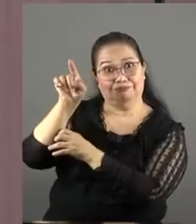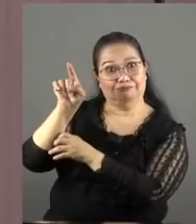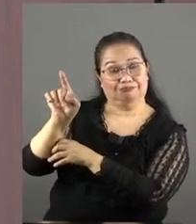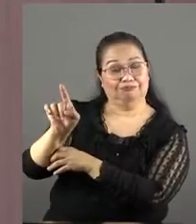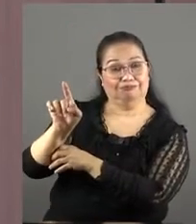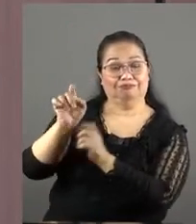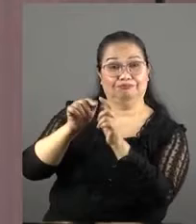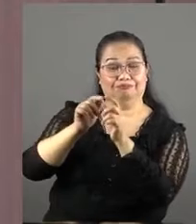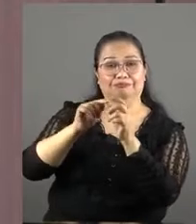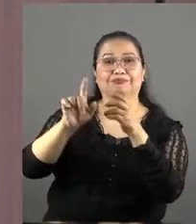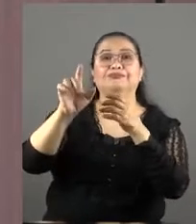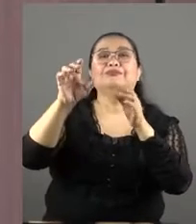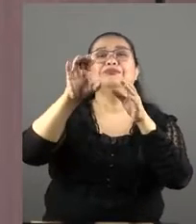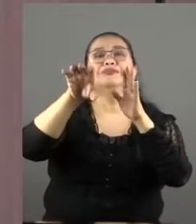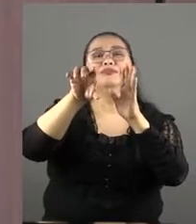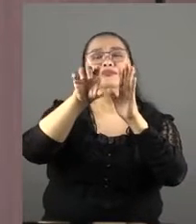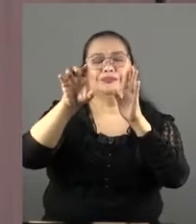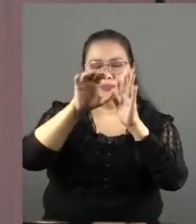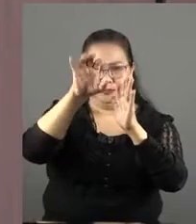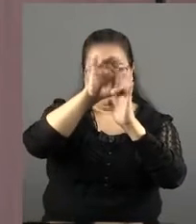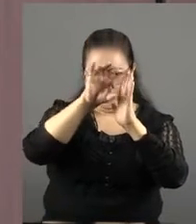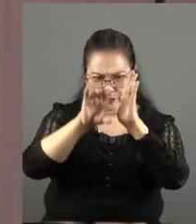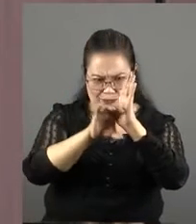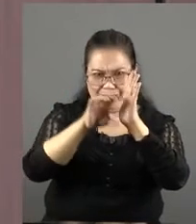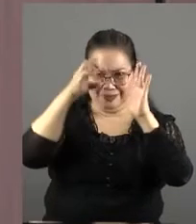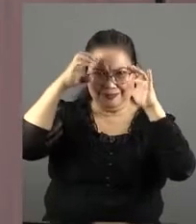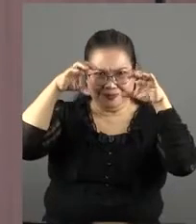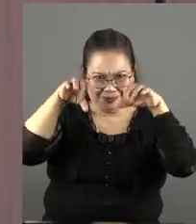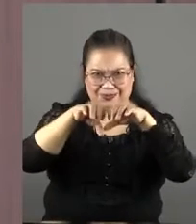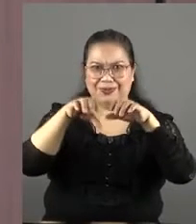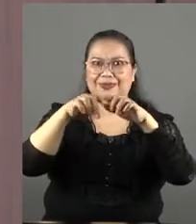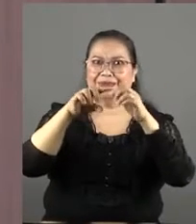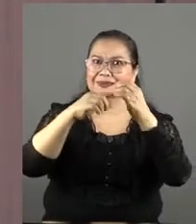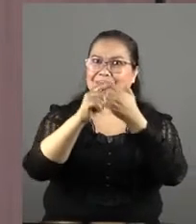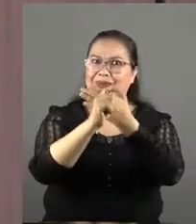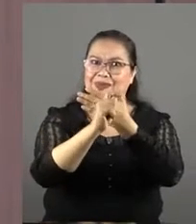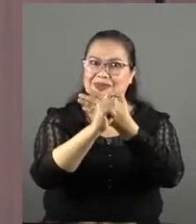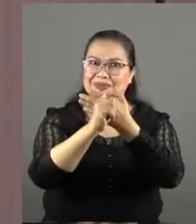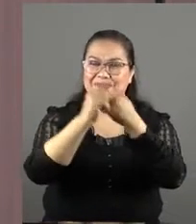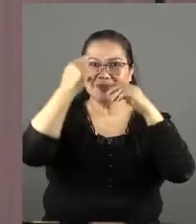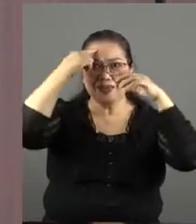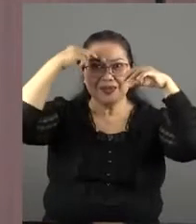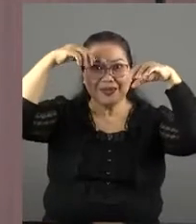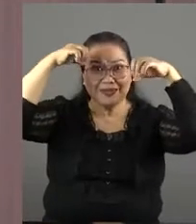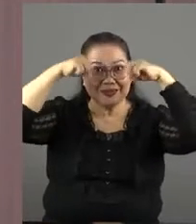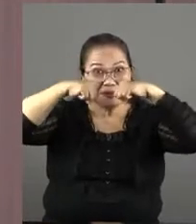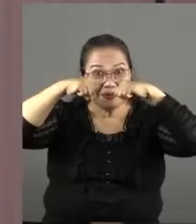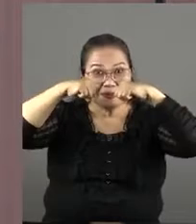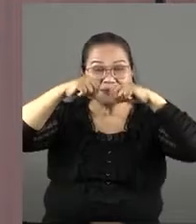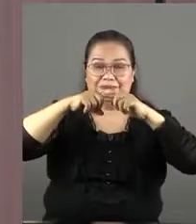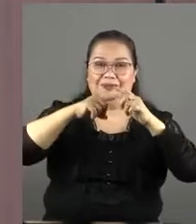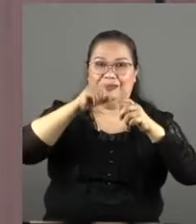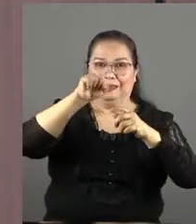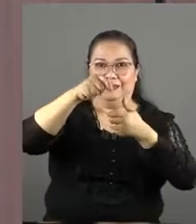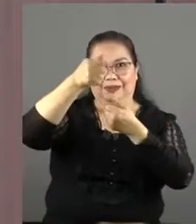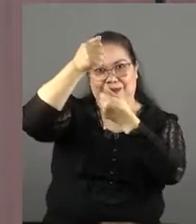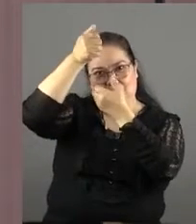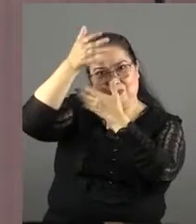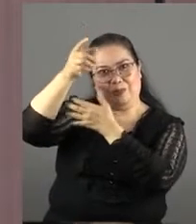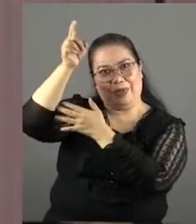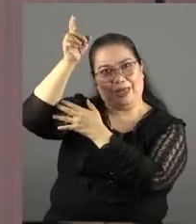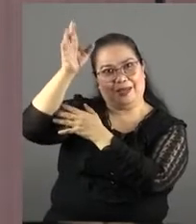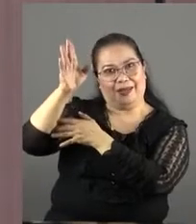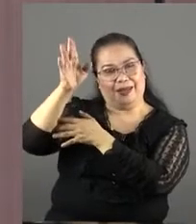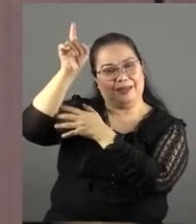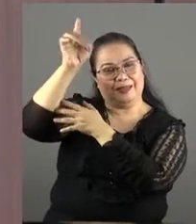a temporary covenant. Under that conditional agreement, they were supposed to follow God and God would